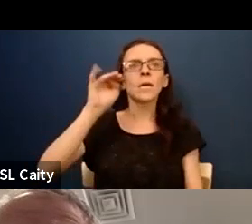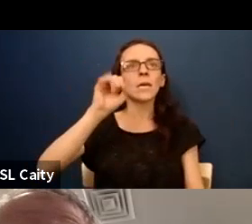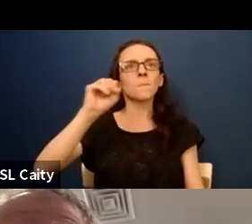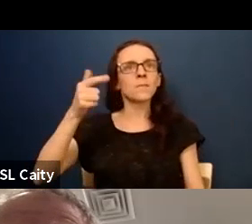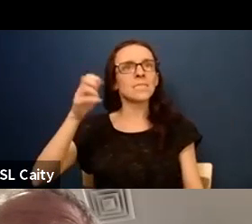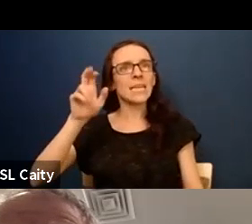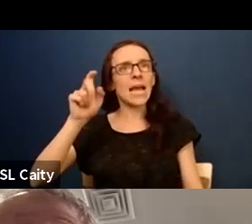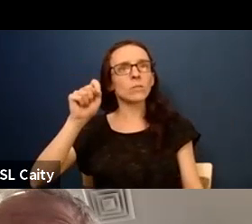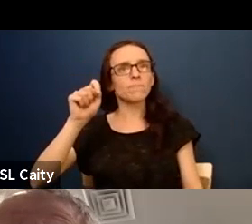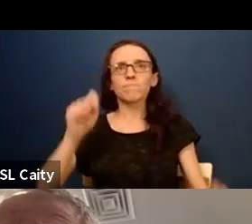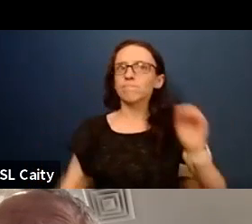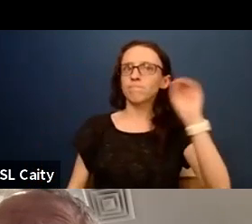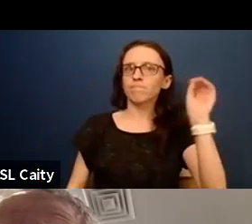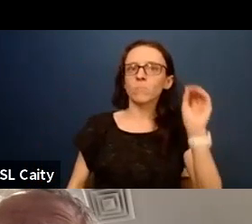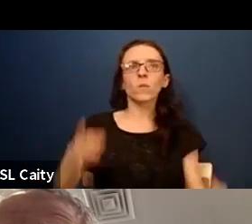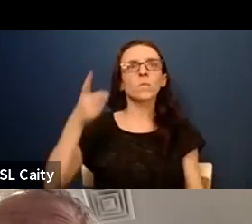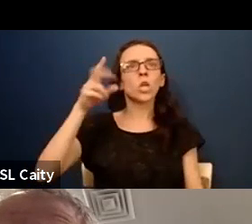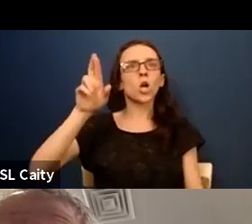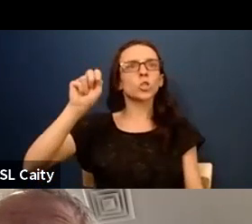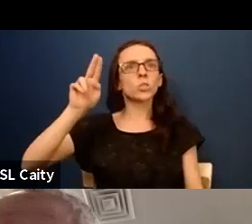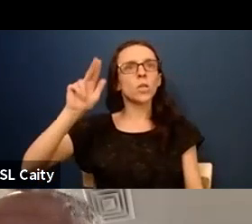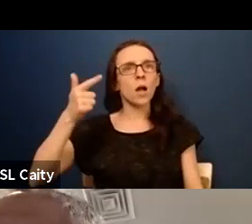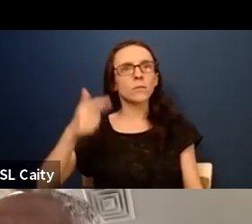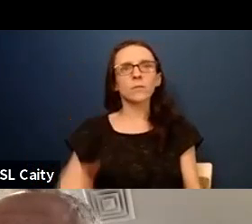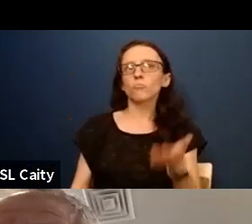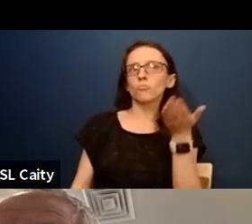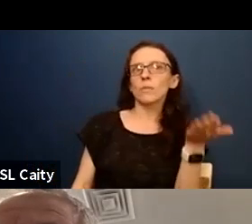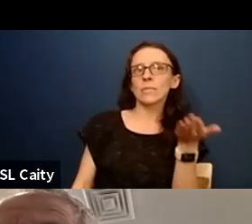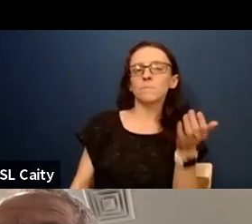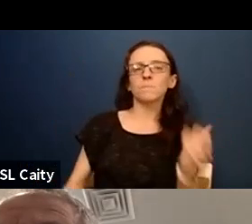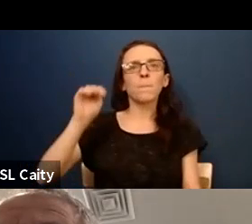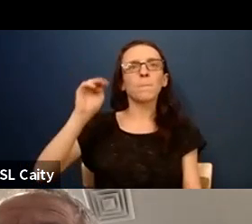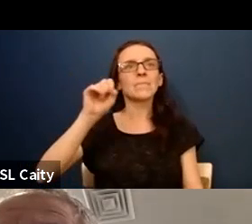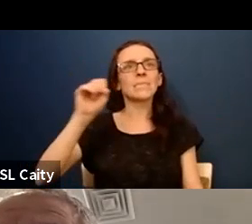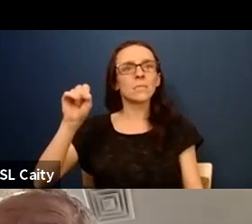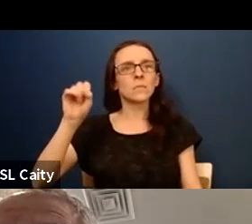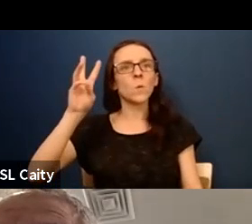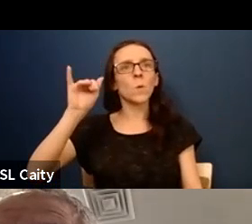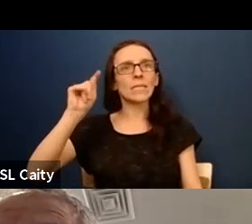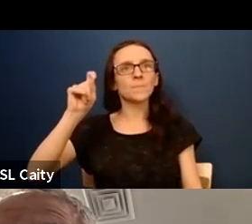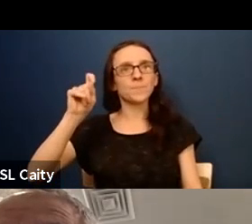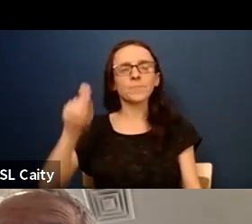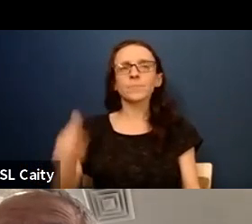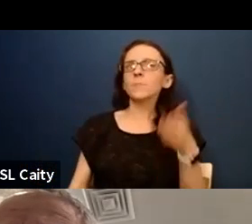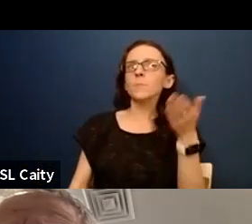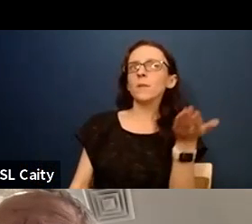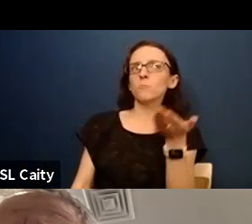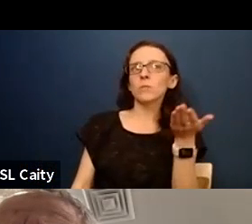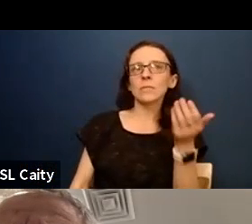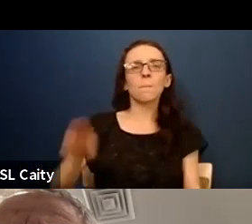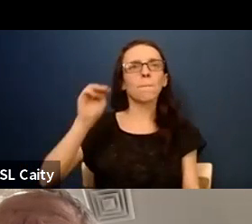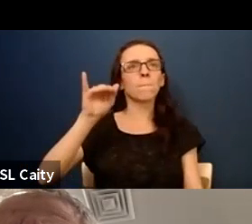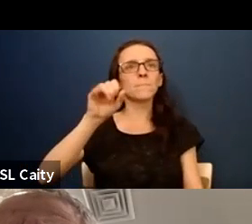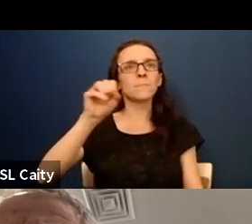Dr. Kang, Present. Ms. Wade, Present. Ms. Sullivan,